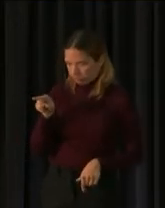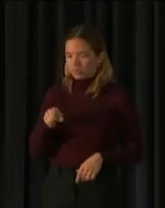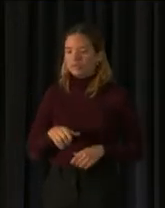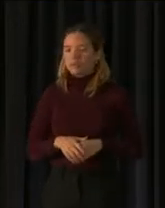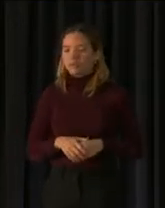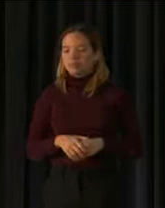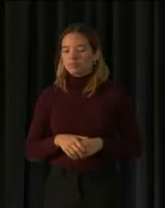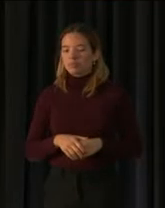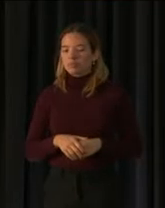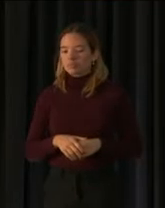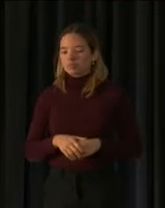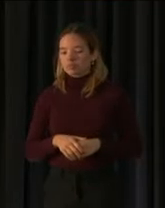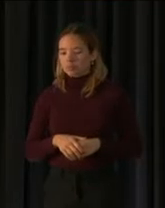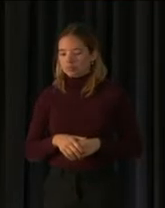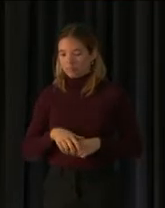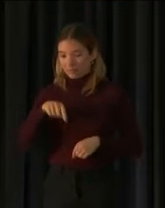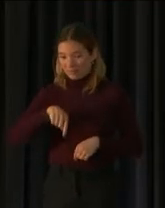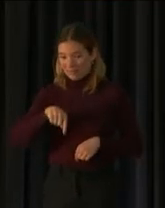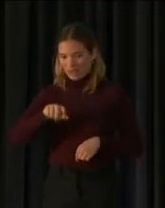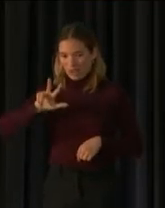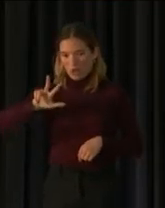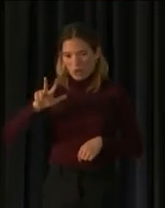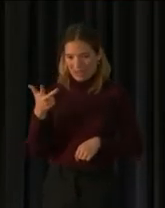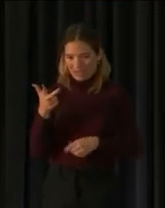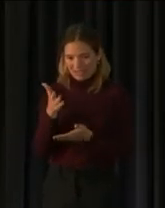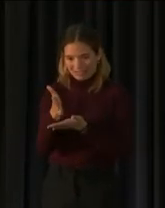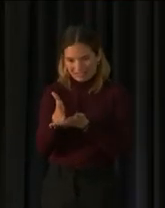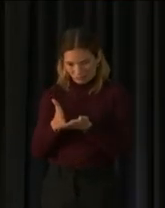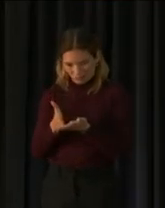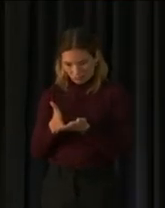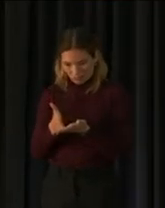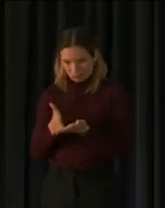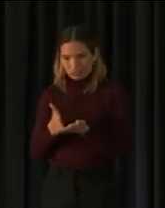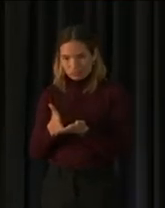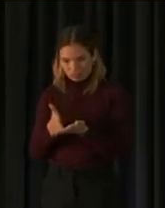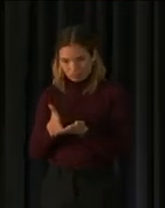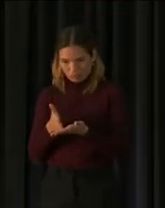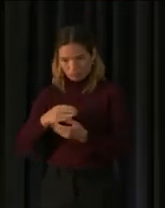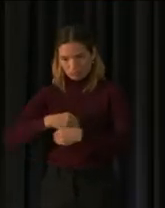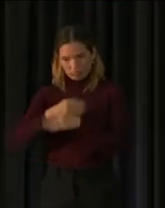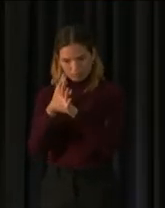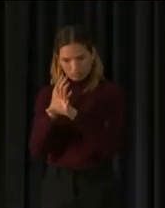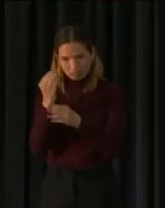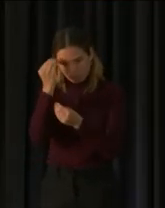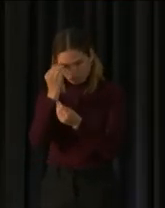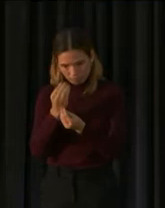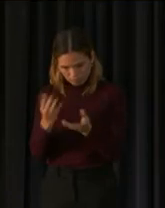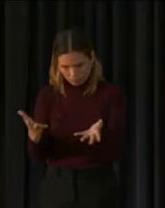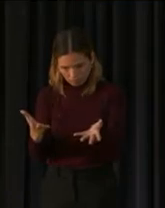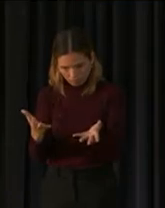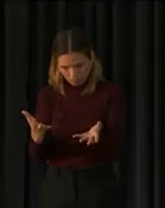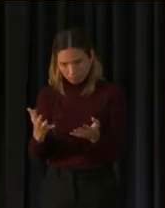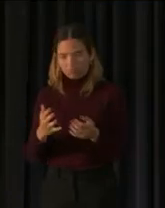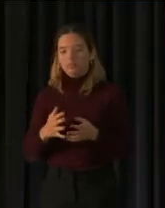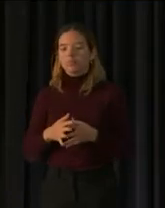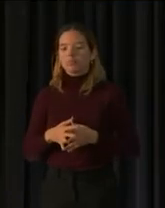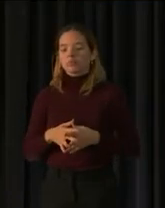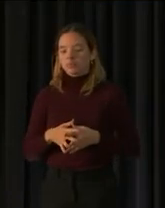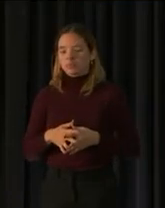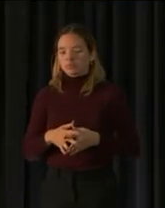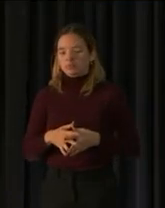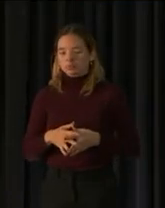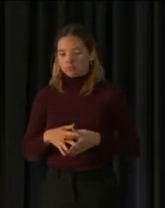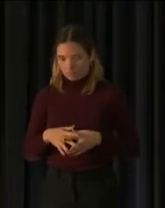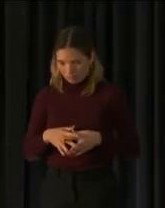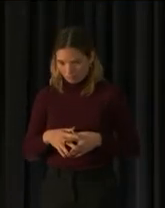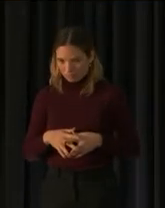for everyone who is joining us for the first time this evening. Before we get started, I'd like to remind everyone that if you would like to ask a question at any